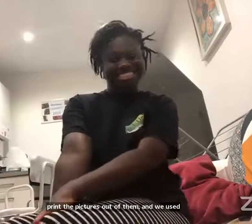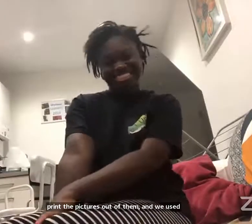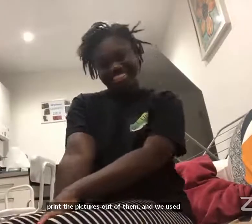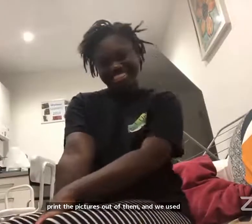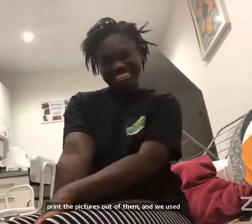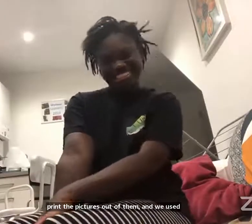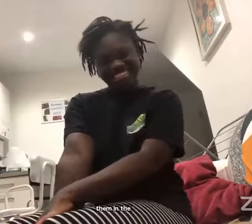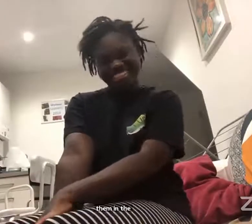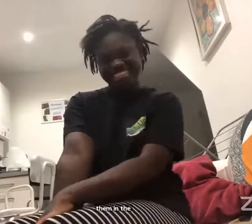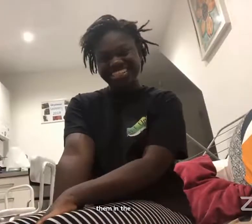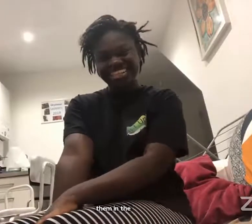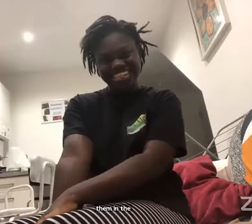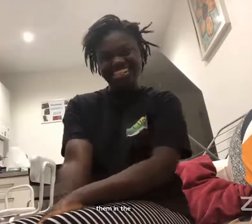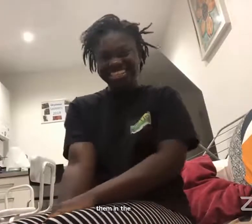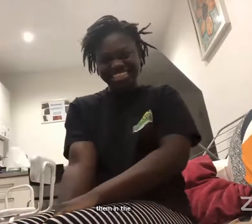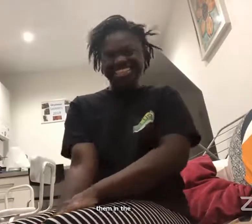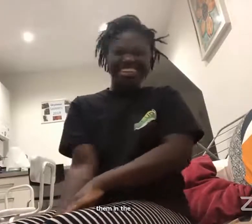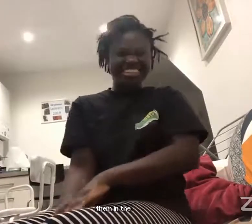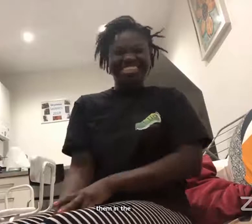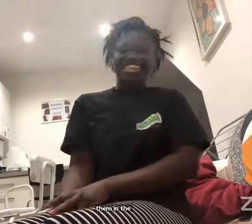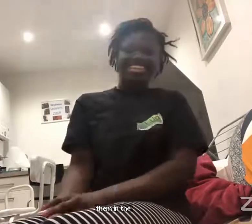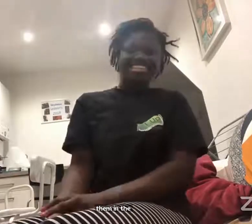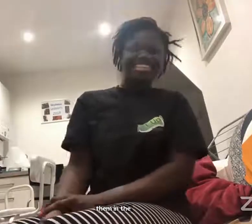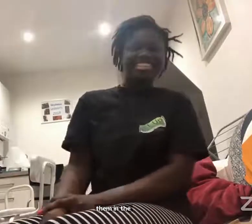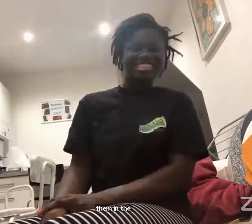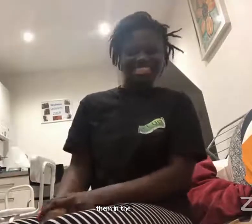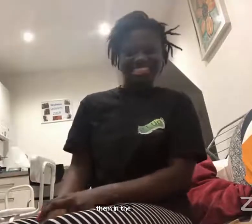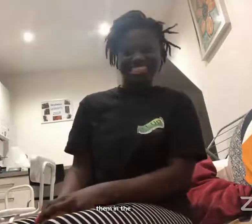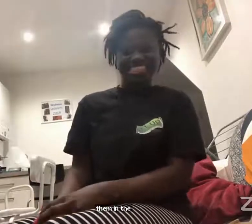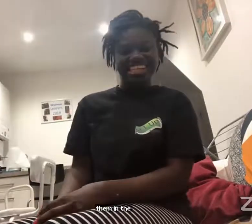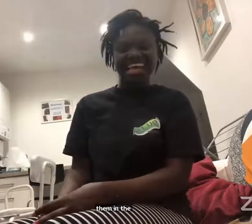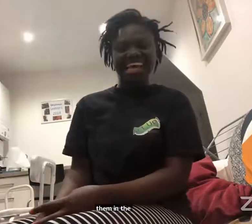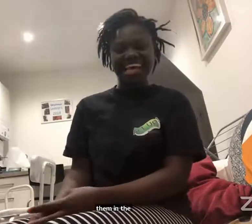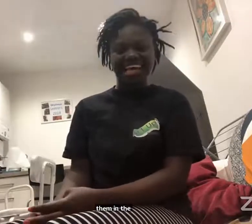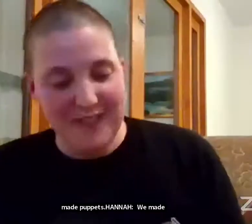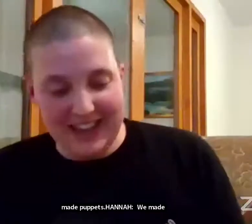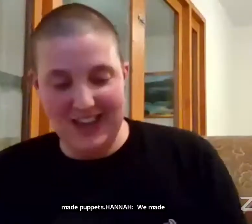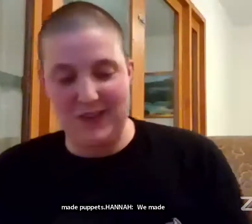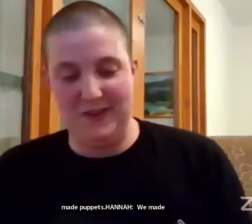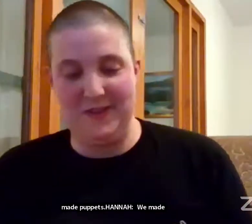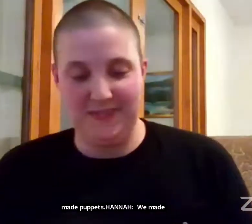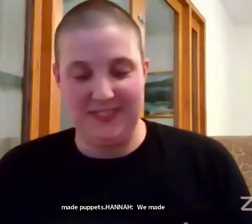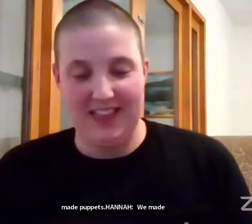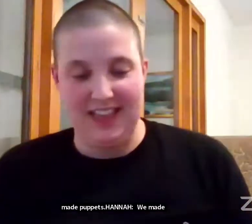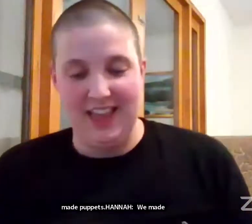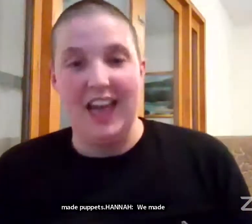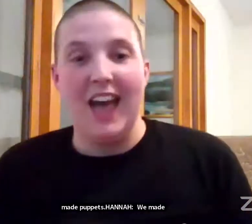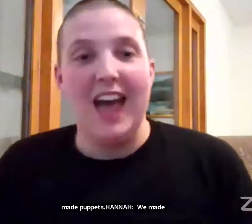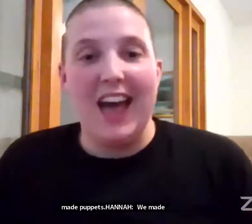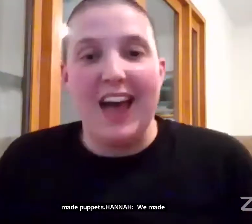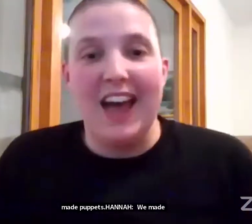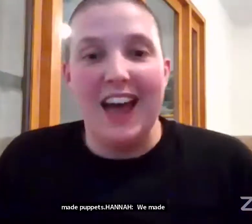puppets. Yeah, puppets. Puppets. Great, thank you.